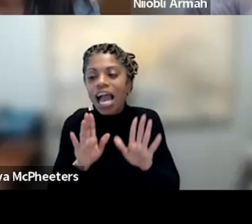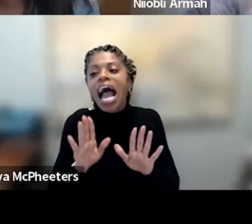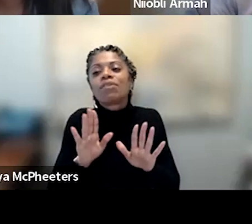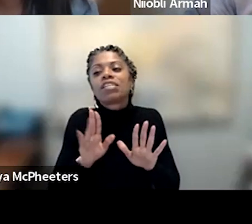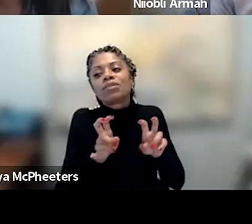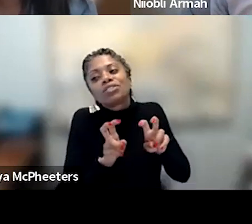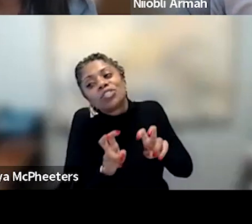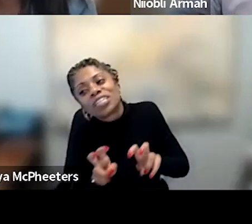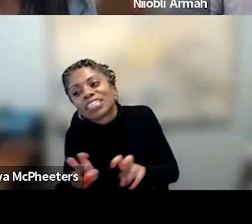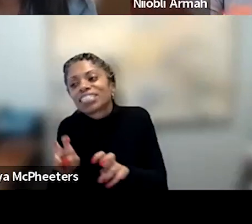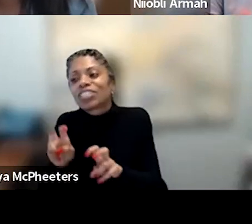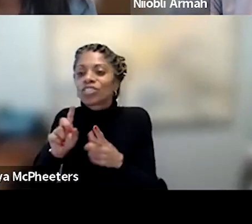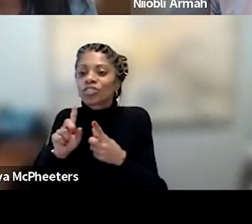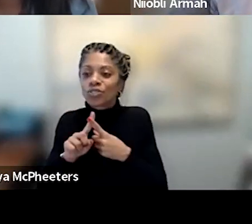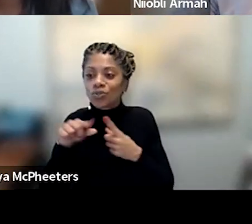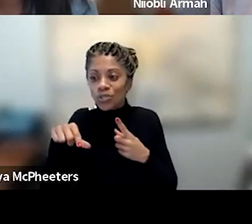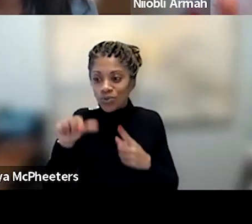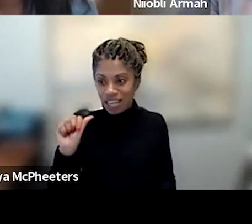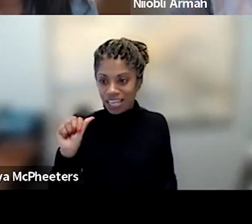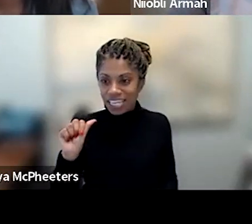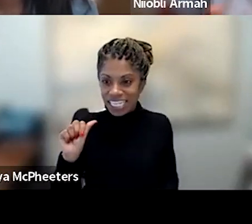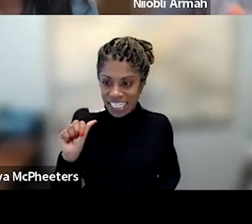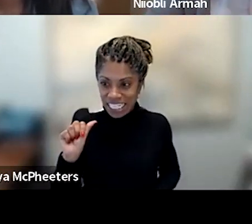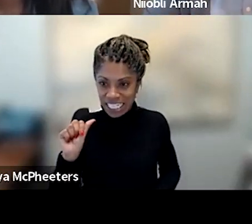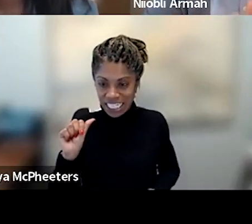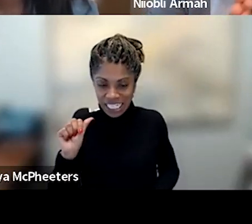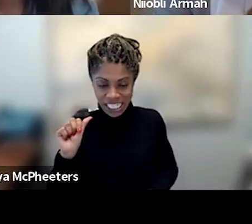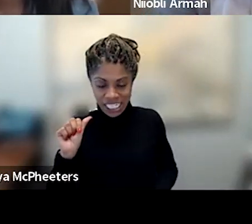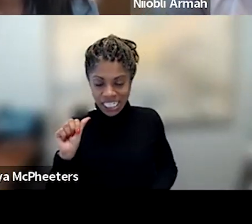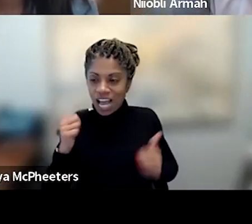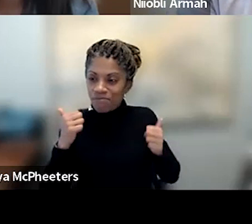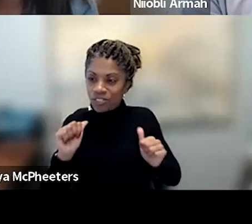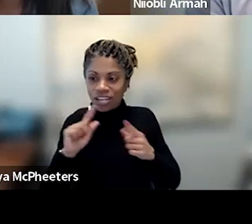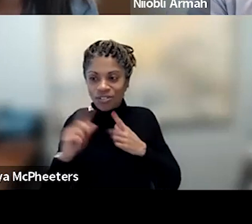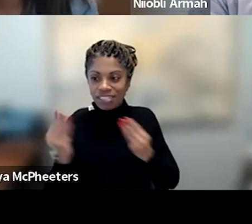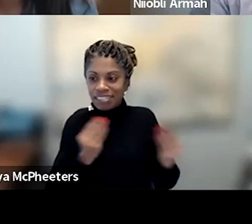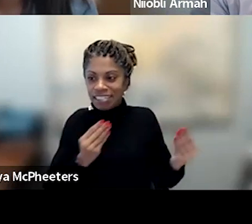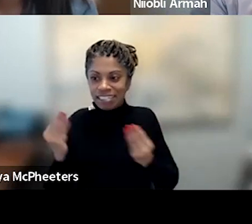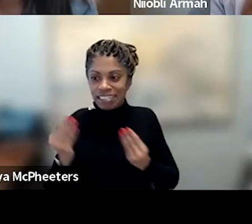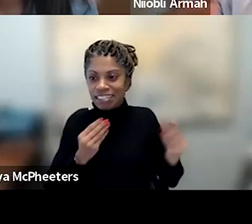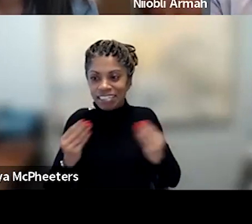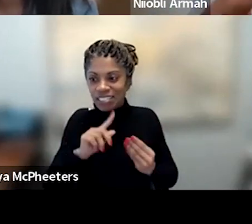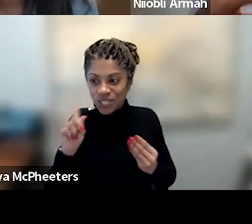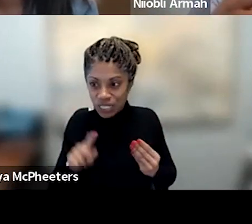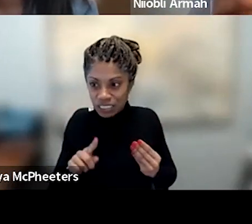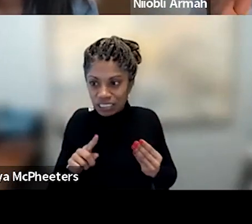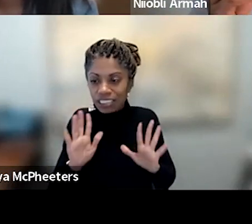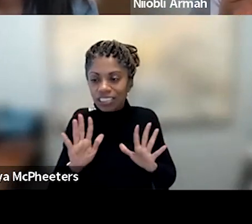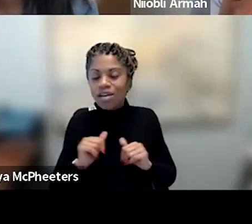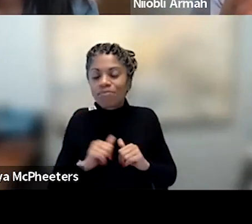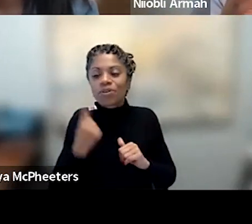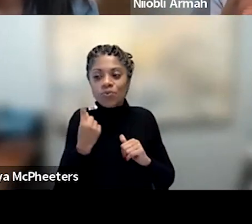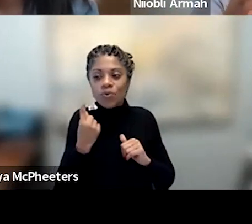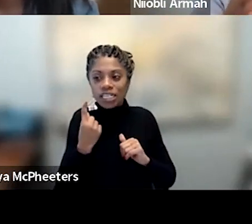to Q&A. So I'm gonna attempt to super facilitate this and get us through it. There's one question I do want to bring into the